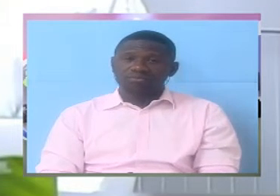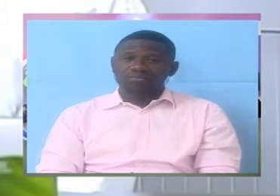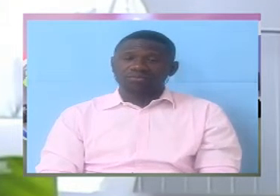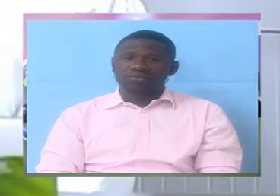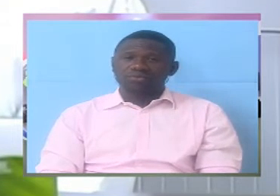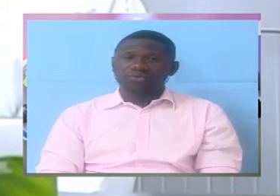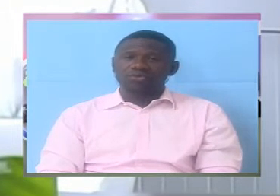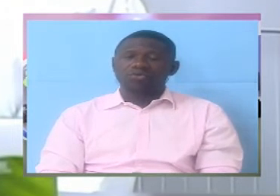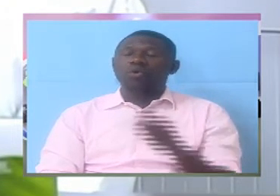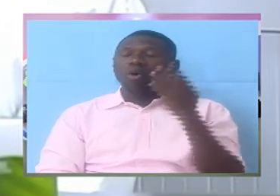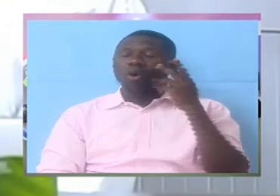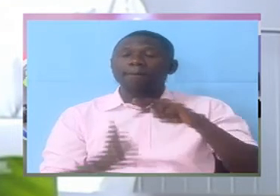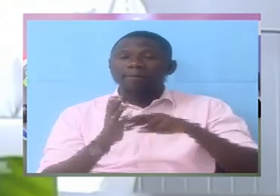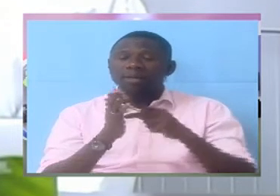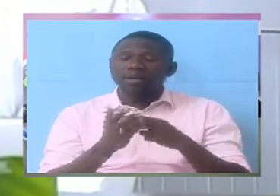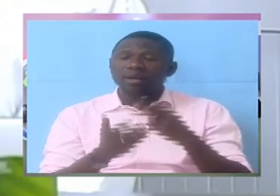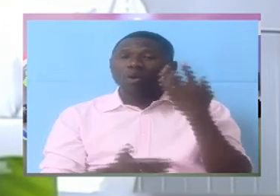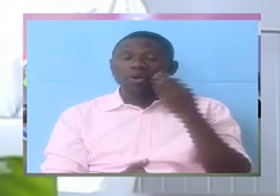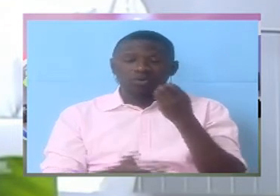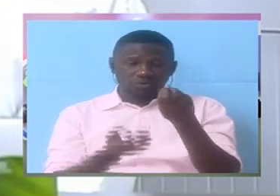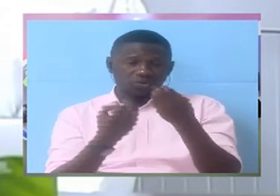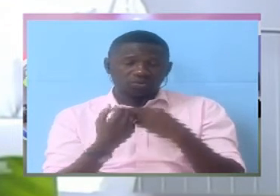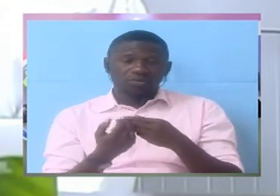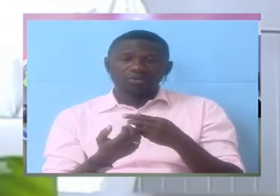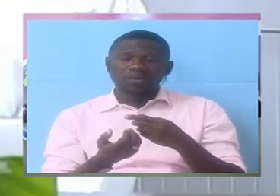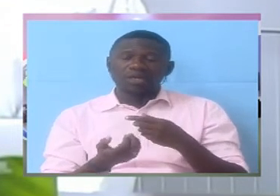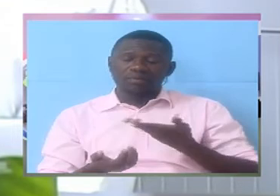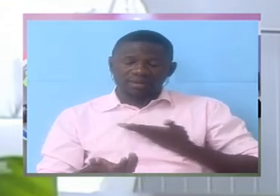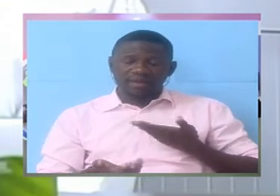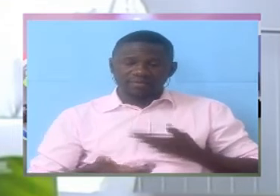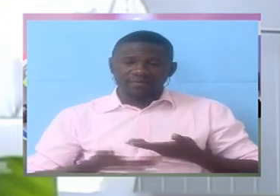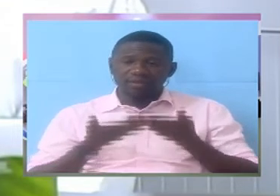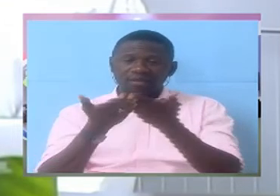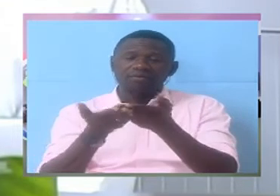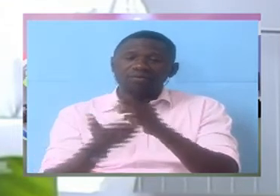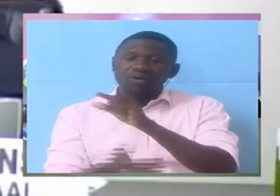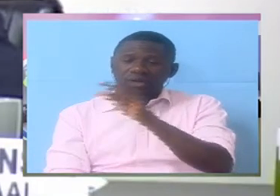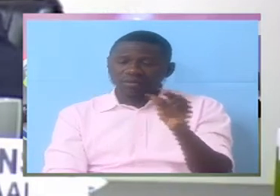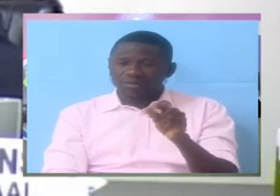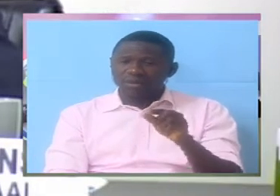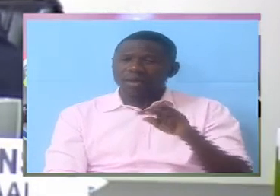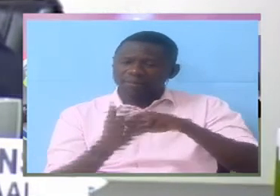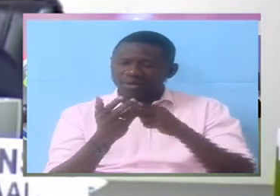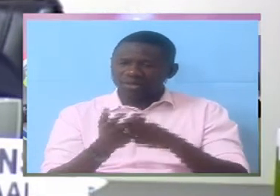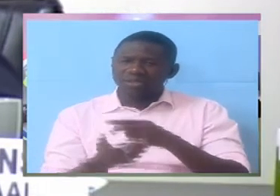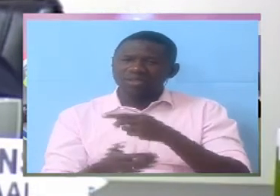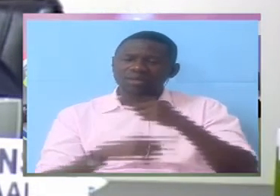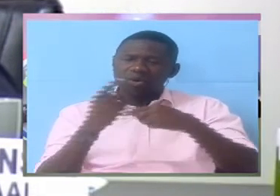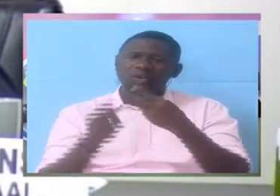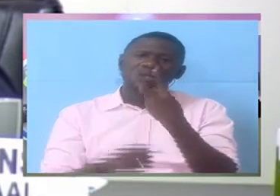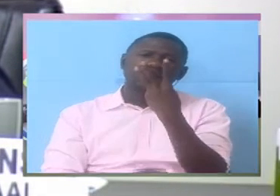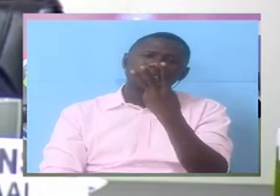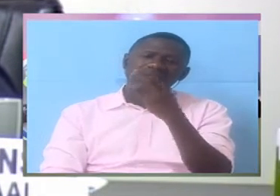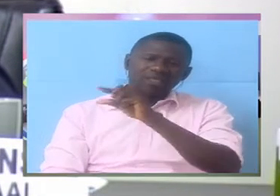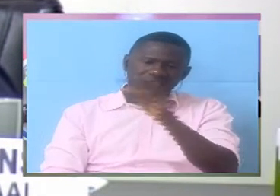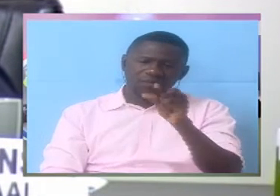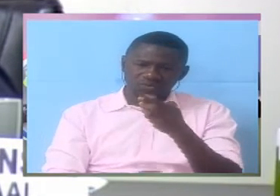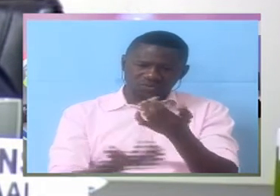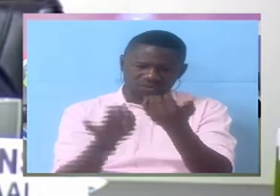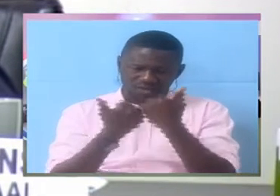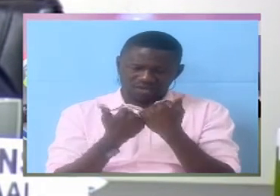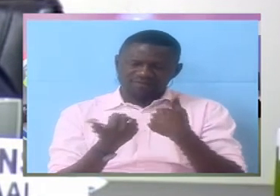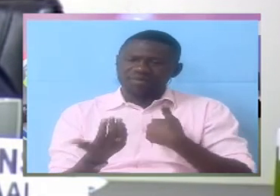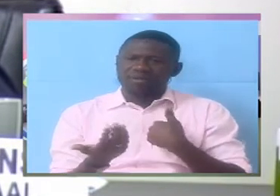So when you told me that I have given you the names, you are referring to the three names you gave me,